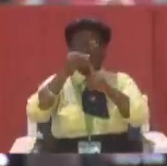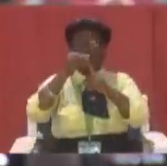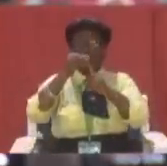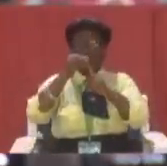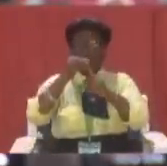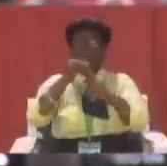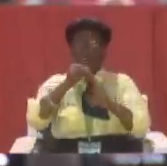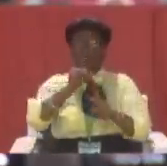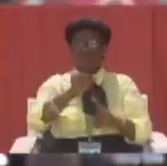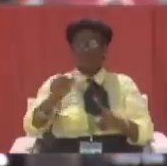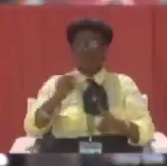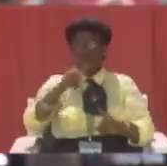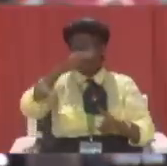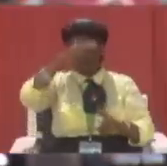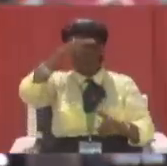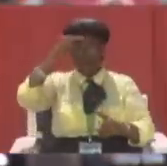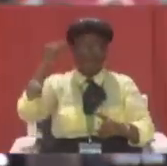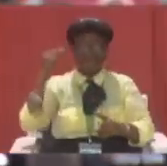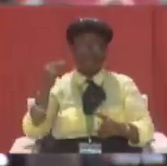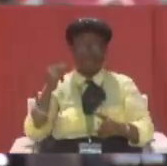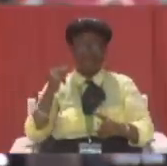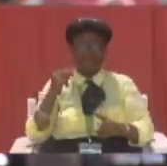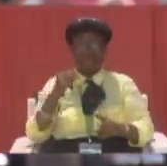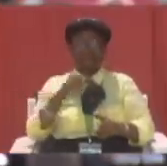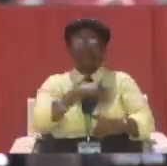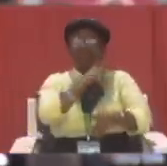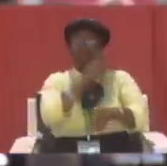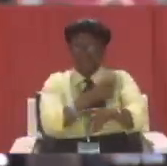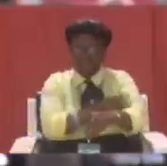unique. A virgin conceiving.